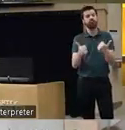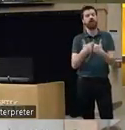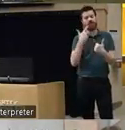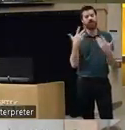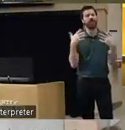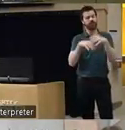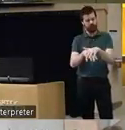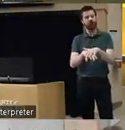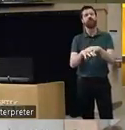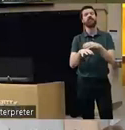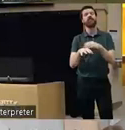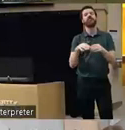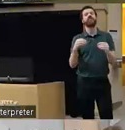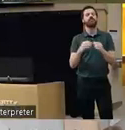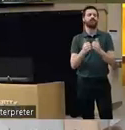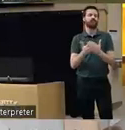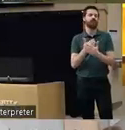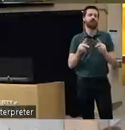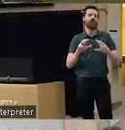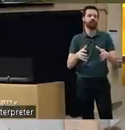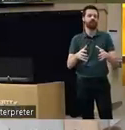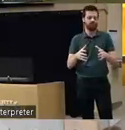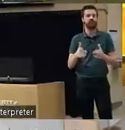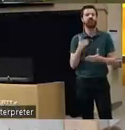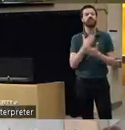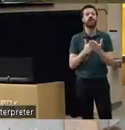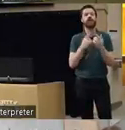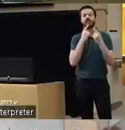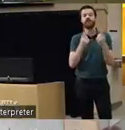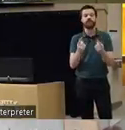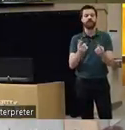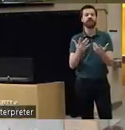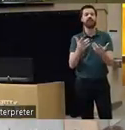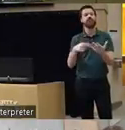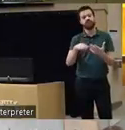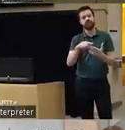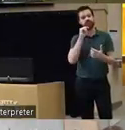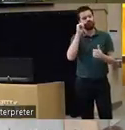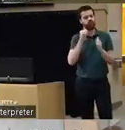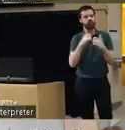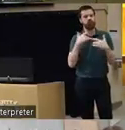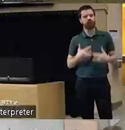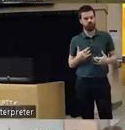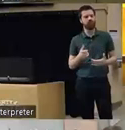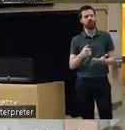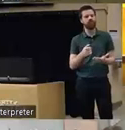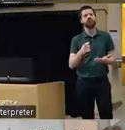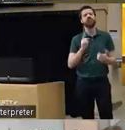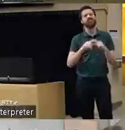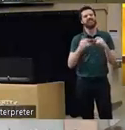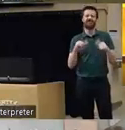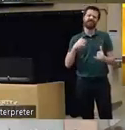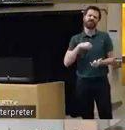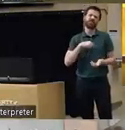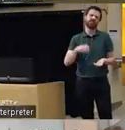integration with new populations. There has been some success in adolescents with depression, but we still need to have